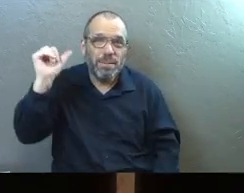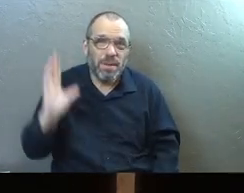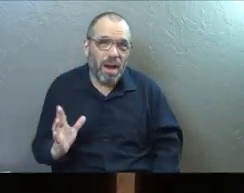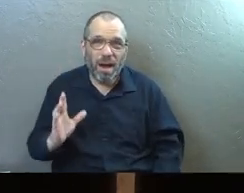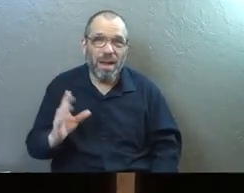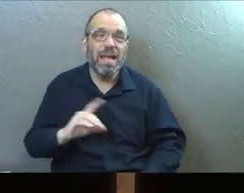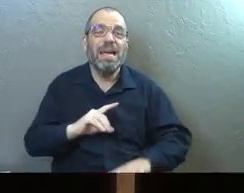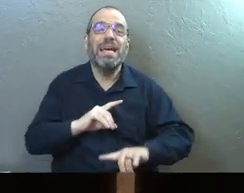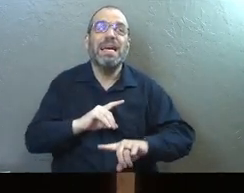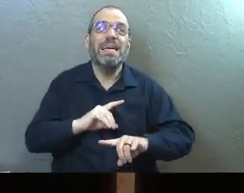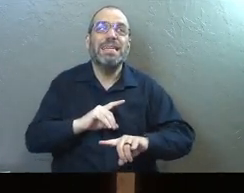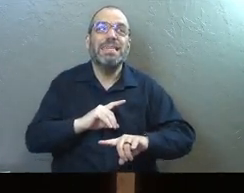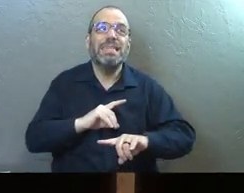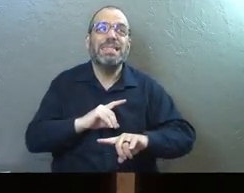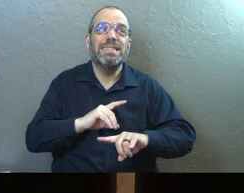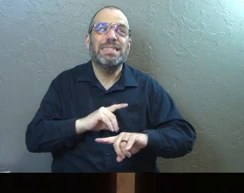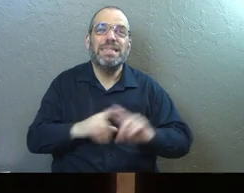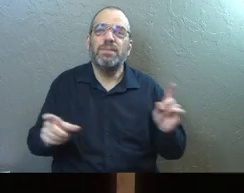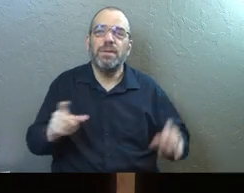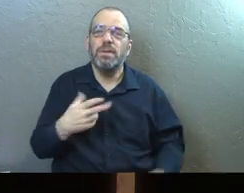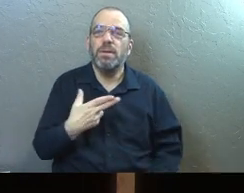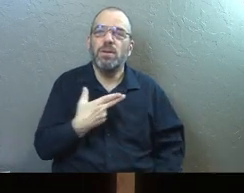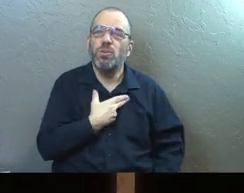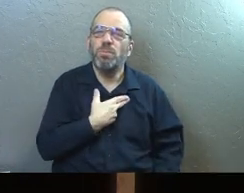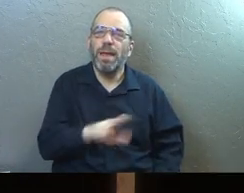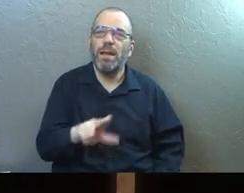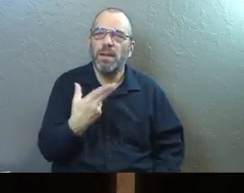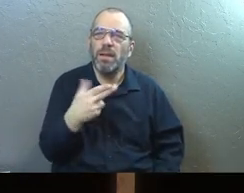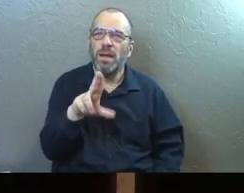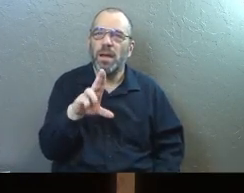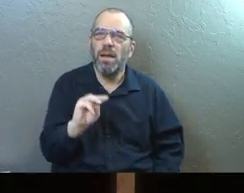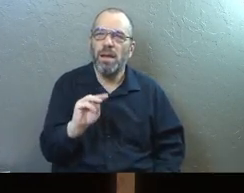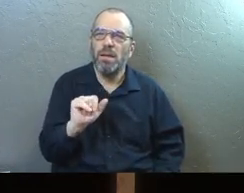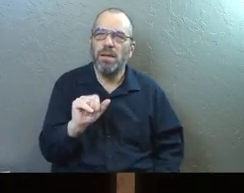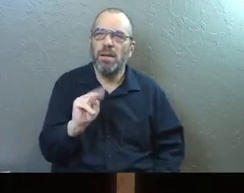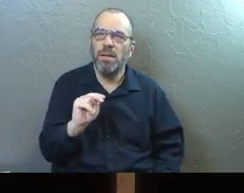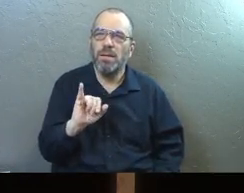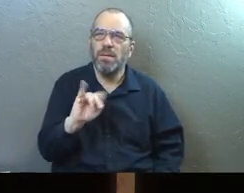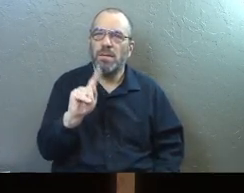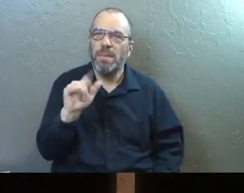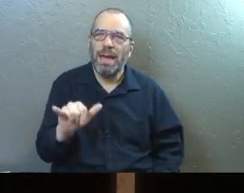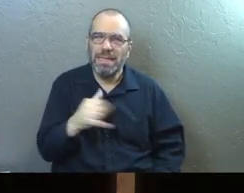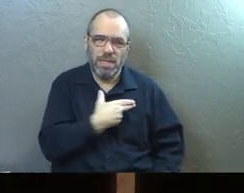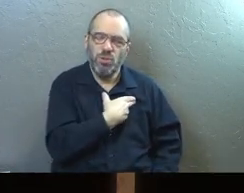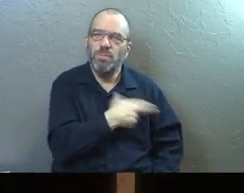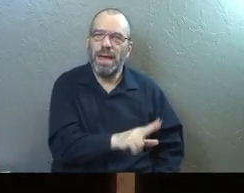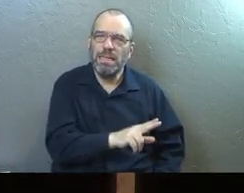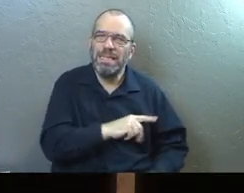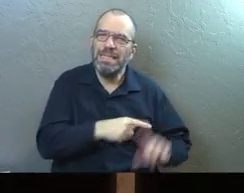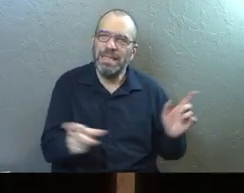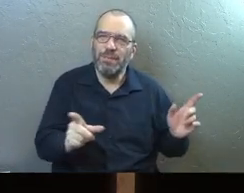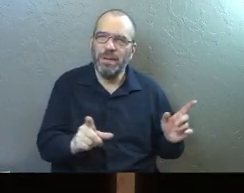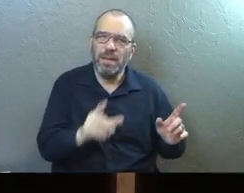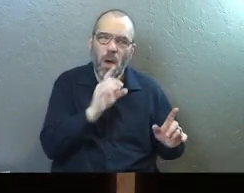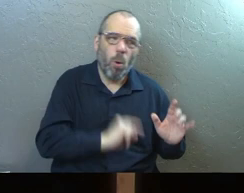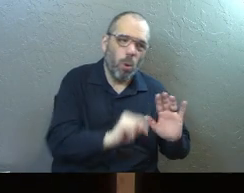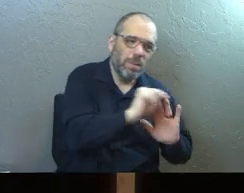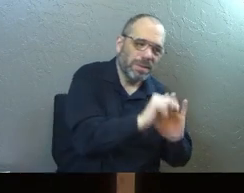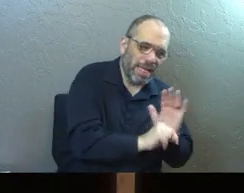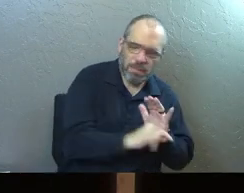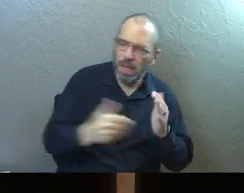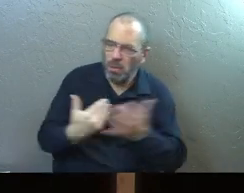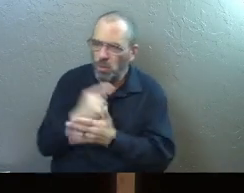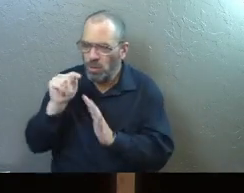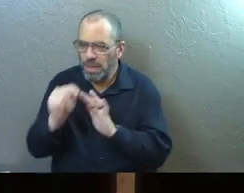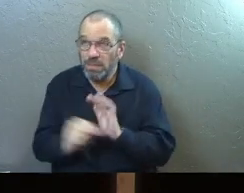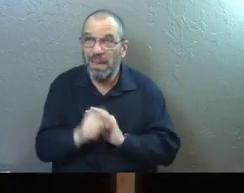Amen. There's a different humanity. There's an unredeemed humanity in the Old Testament, and God has to treat